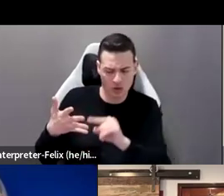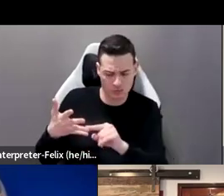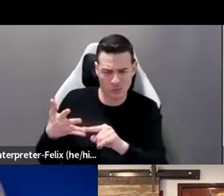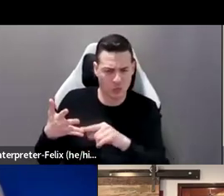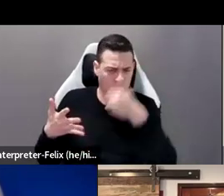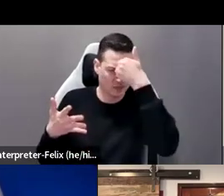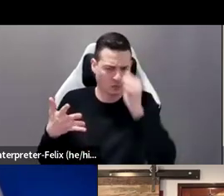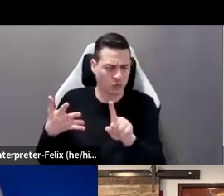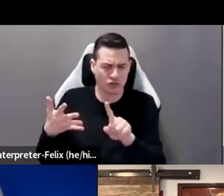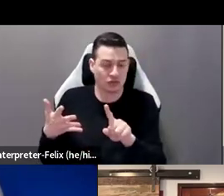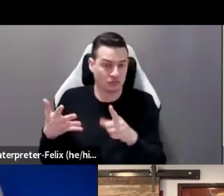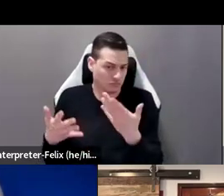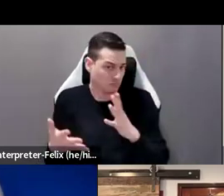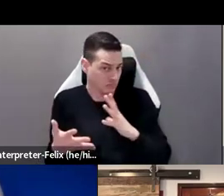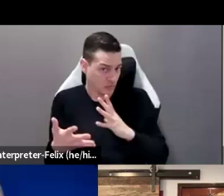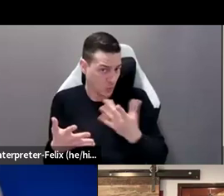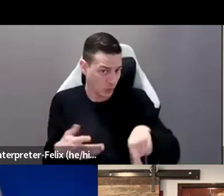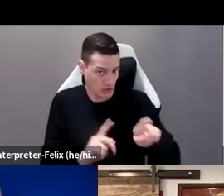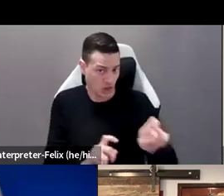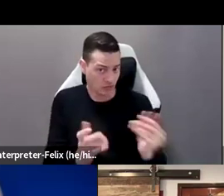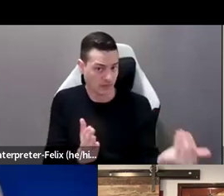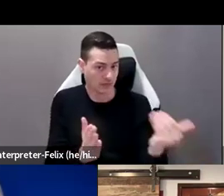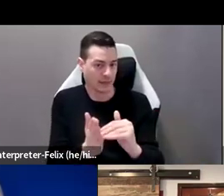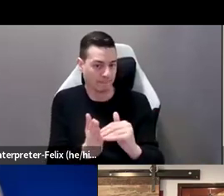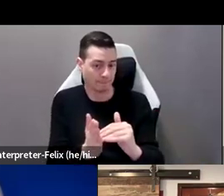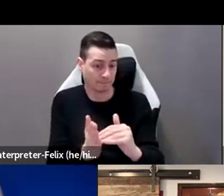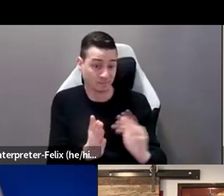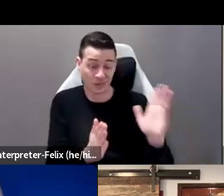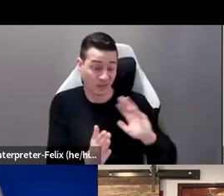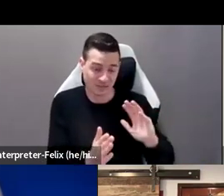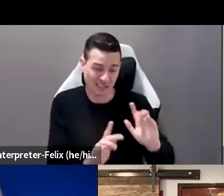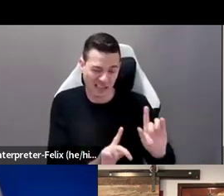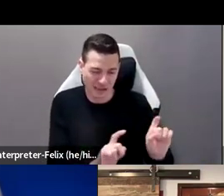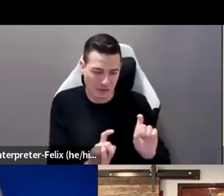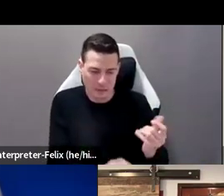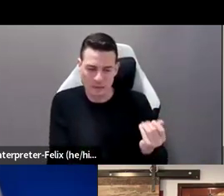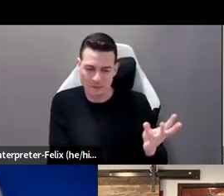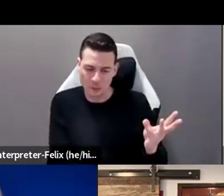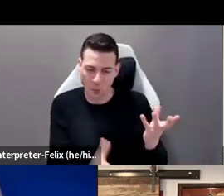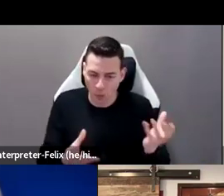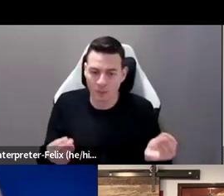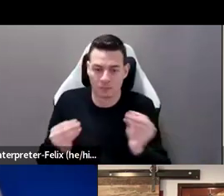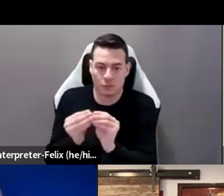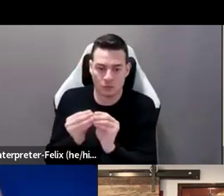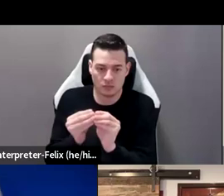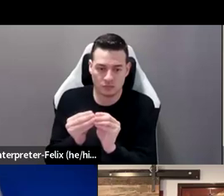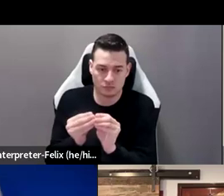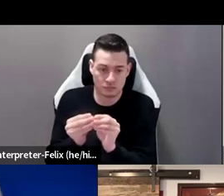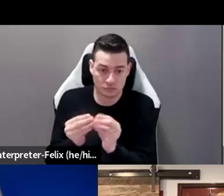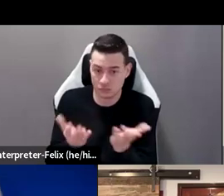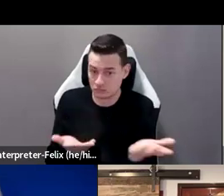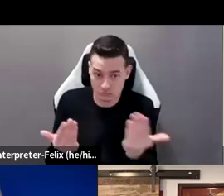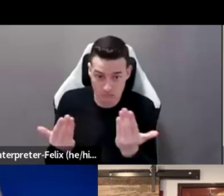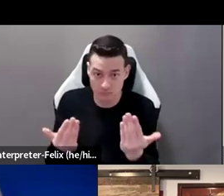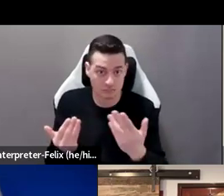this question, we're going to send out the survey again. We didn't get as many responses as we would have liked. And so we need